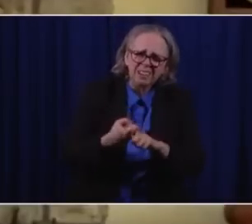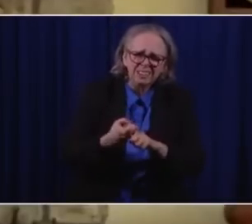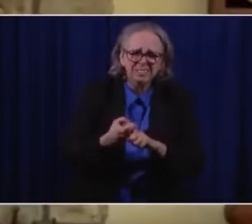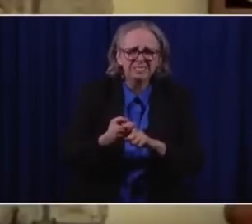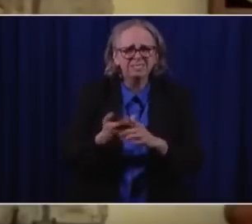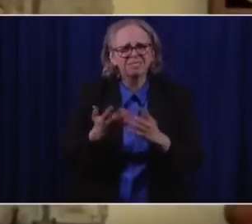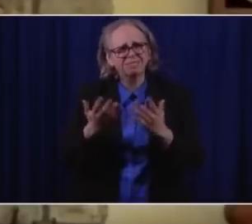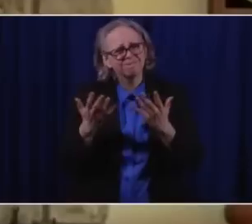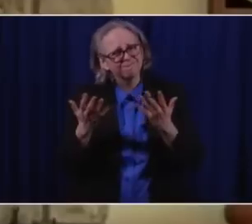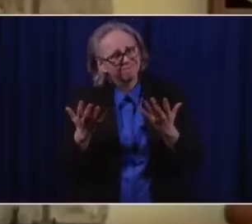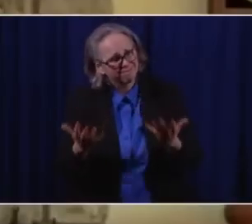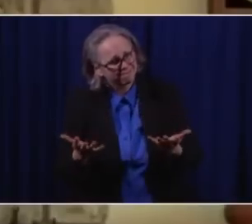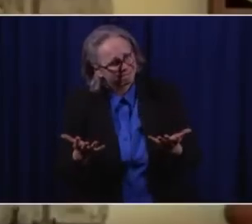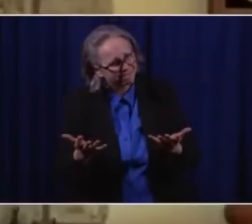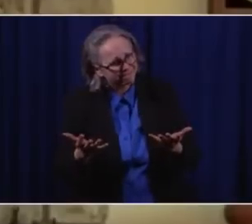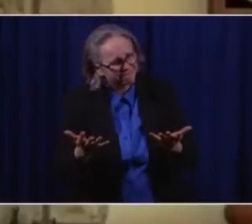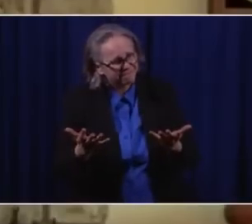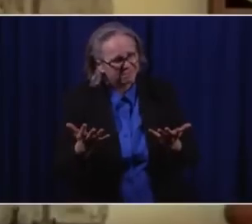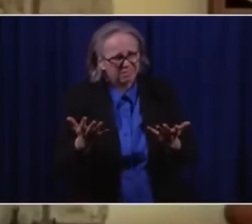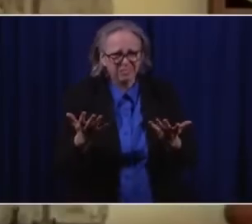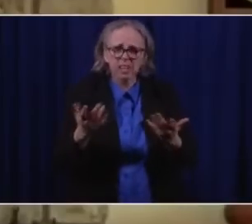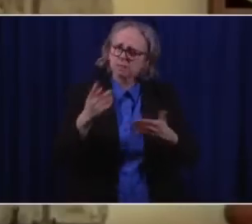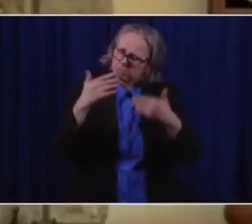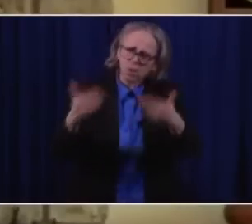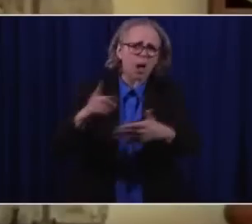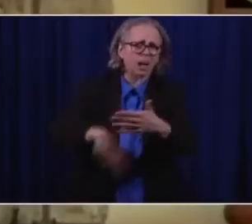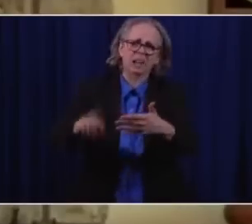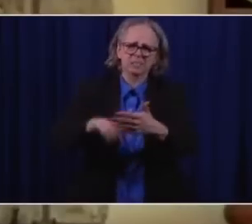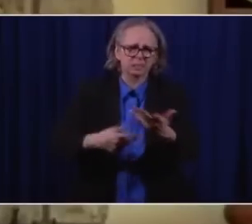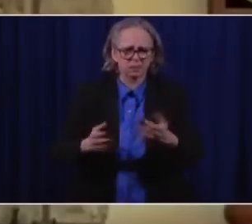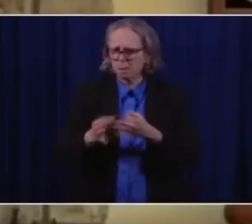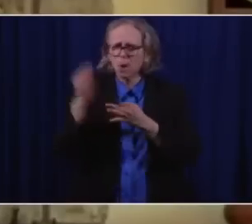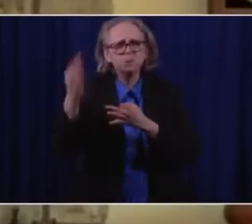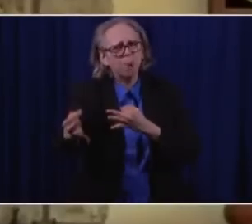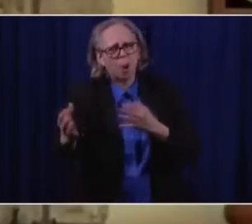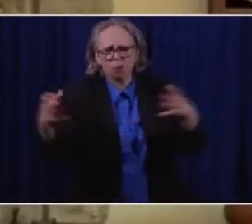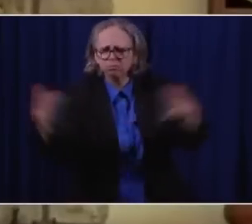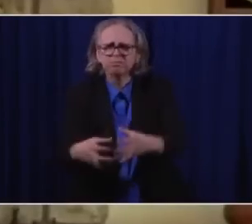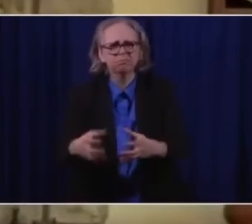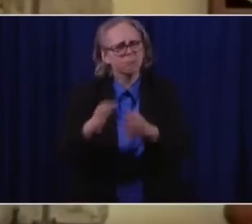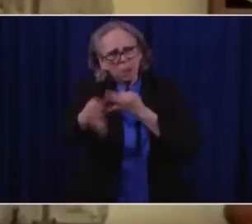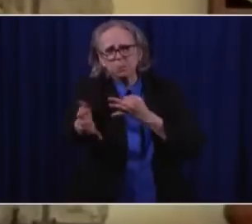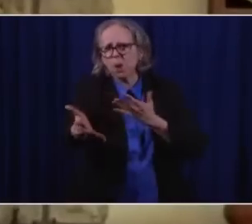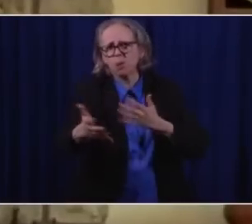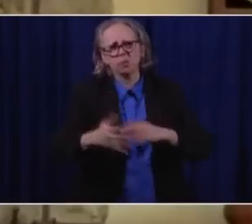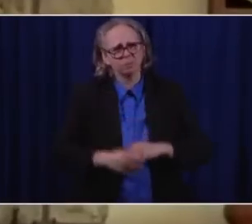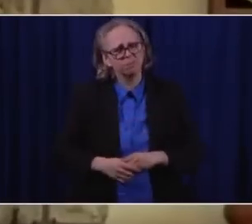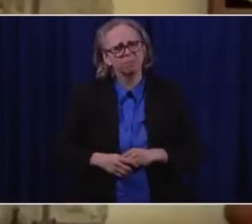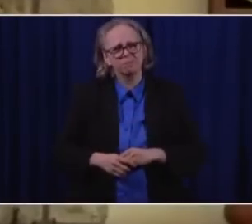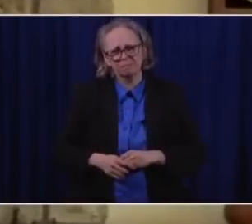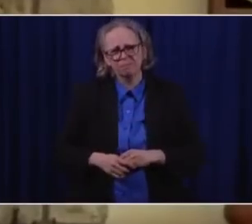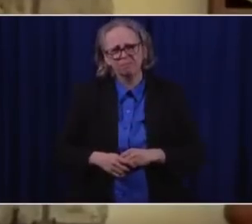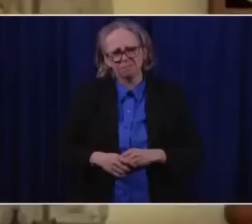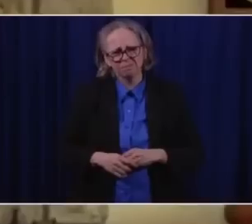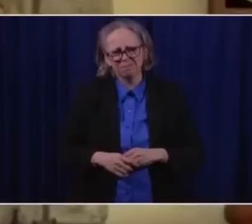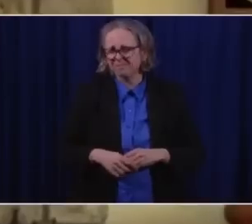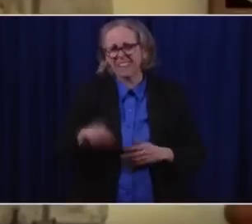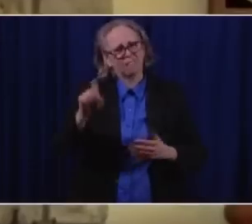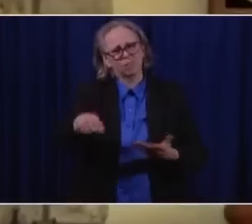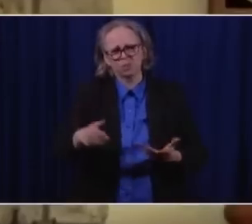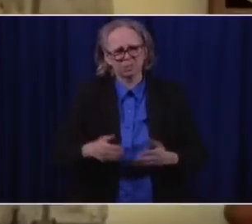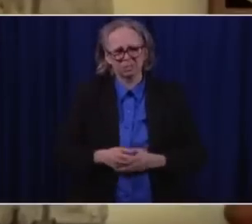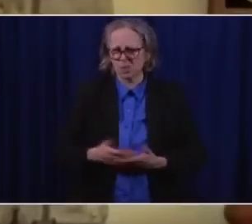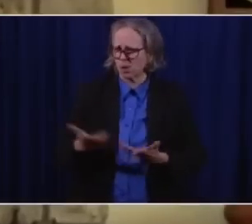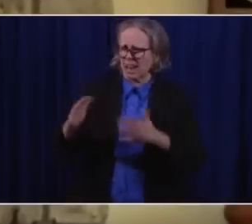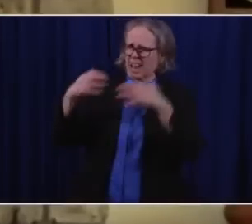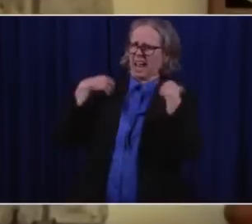back from that and say, hey, we can't do it. We'll do it next July or August or whenever we can do it. Yeah, there's a lot of pressure on the system.